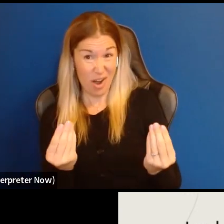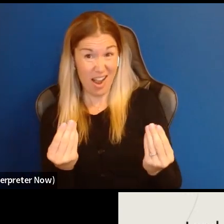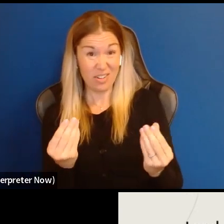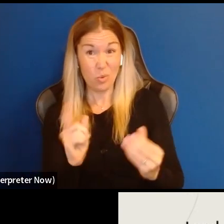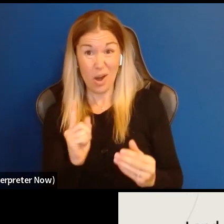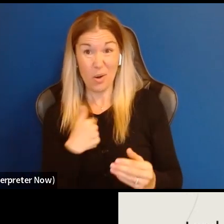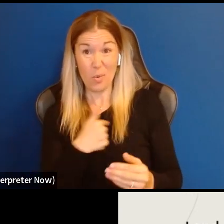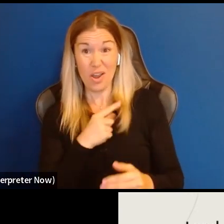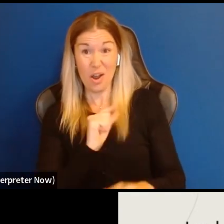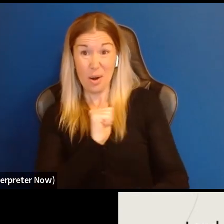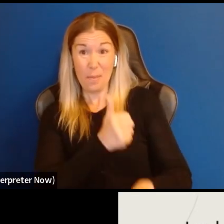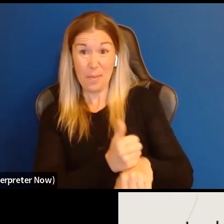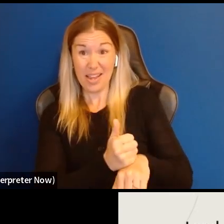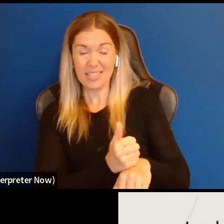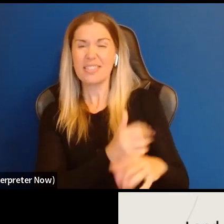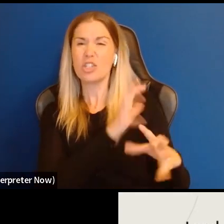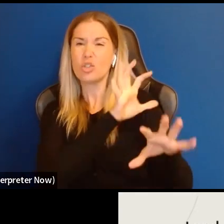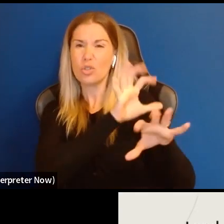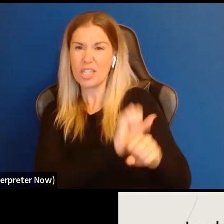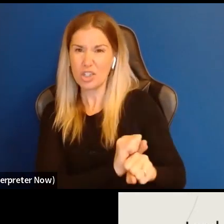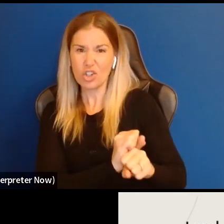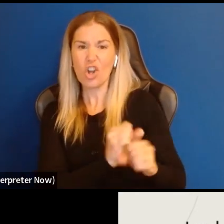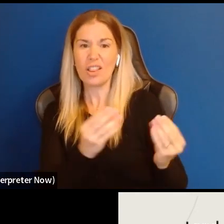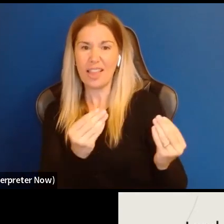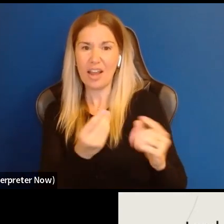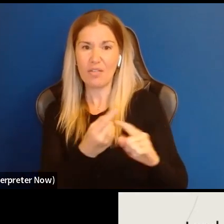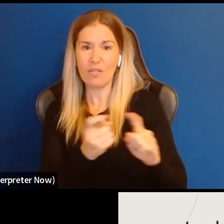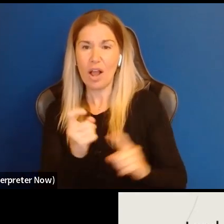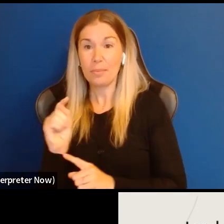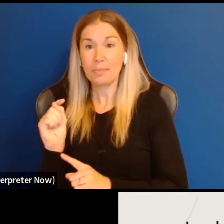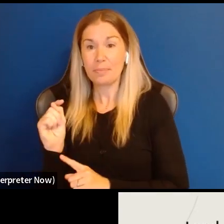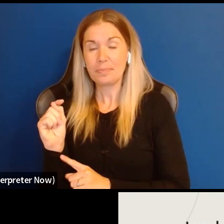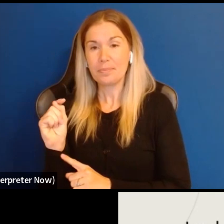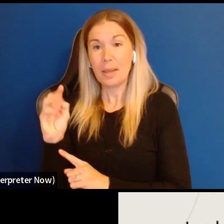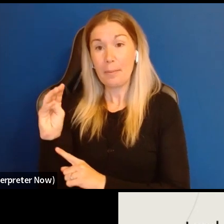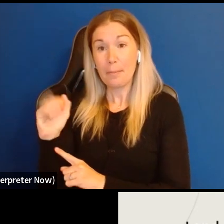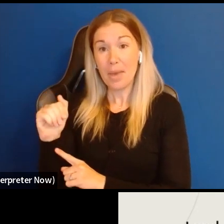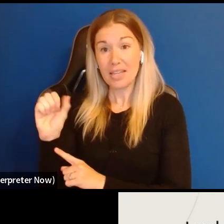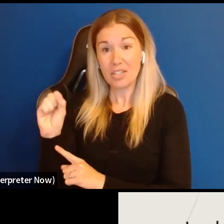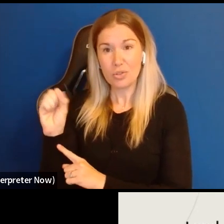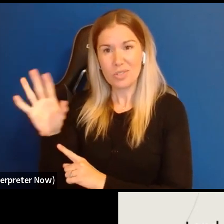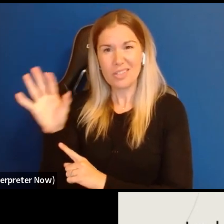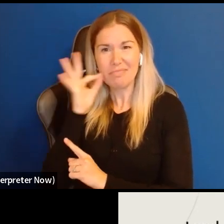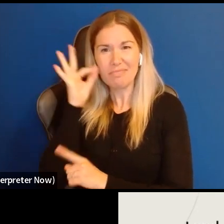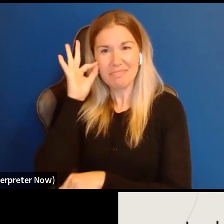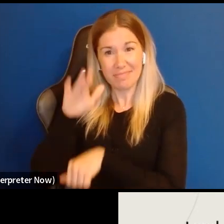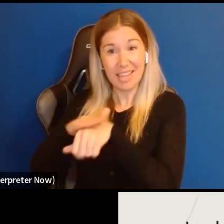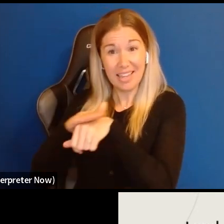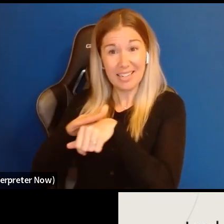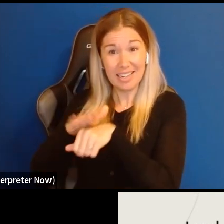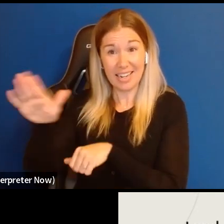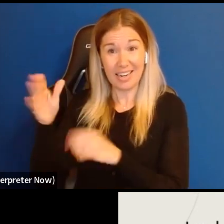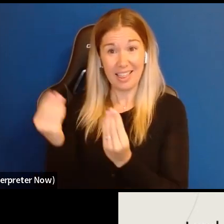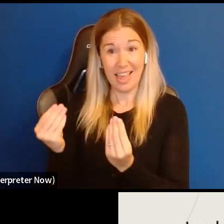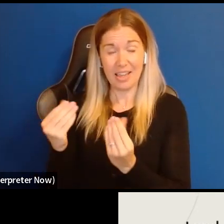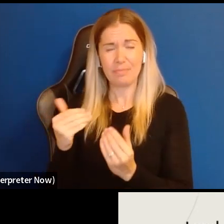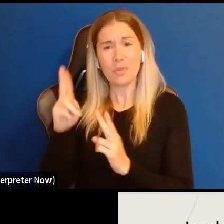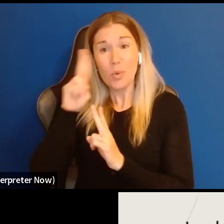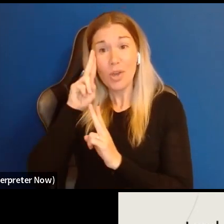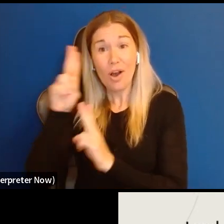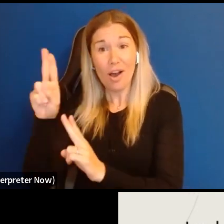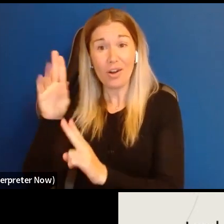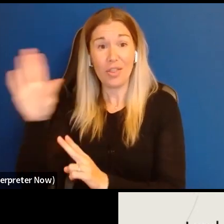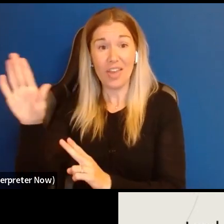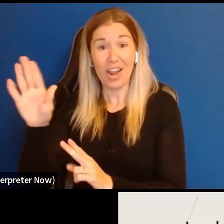the traditional lands of the Massachusetts, Wampanoag, and Nipmuc people. We honor their ancestors, past, present,